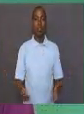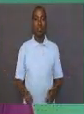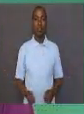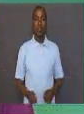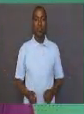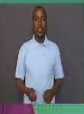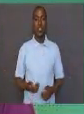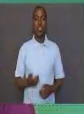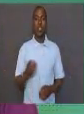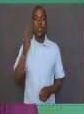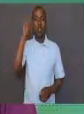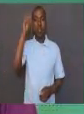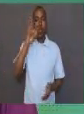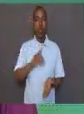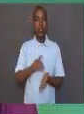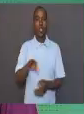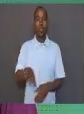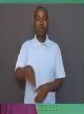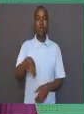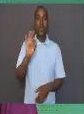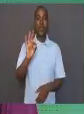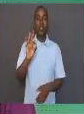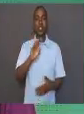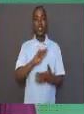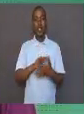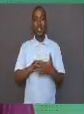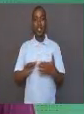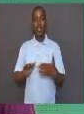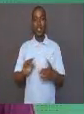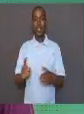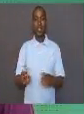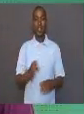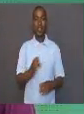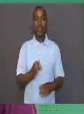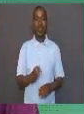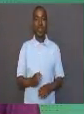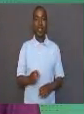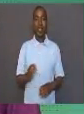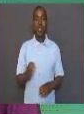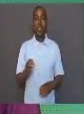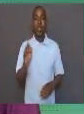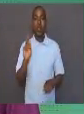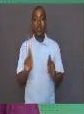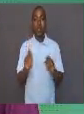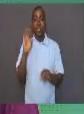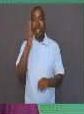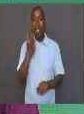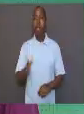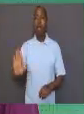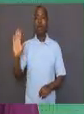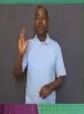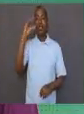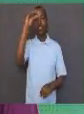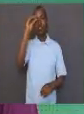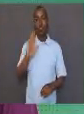His findings started to spread, and people throughout Africa and in